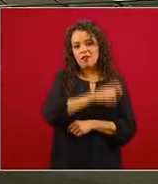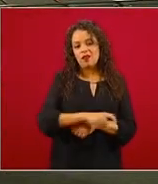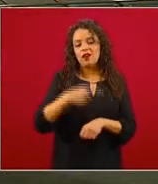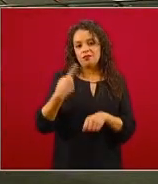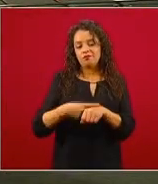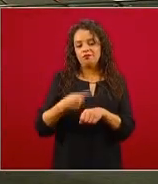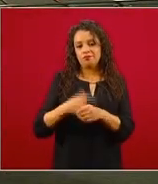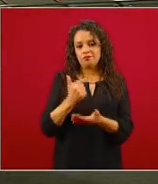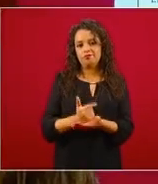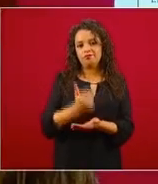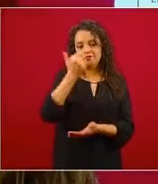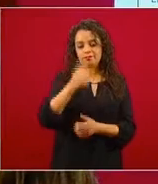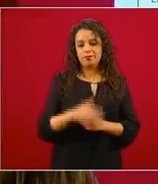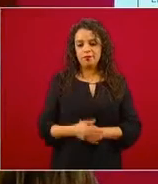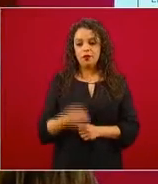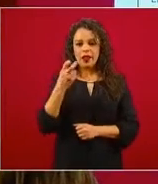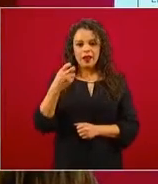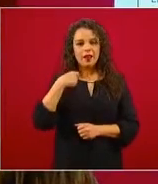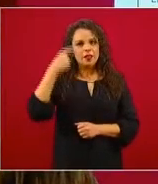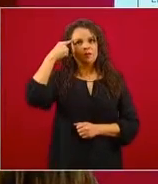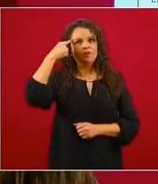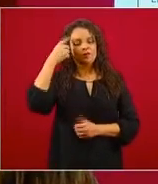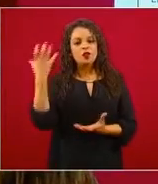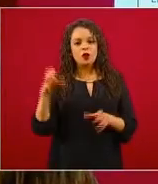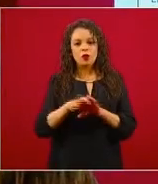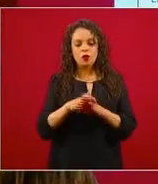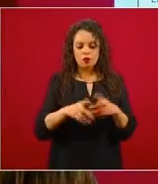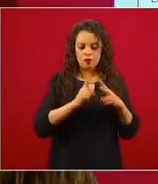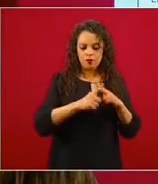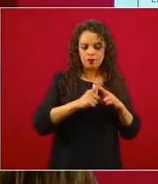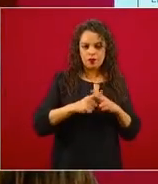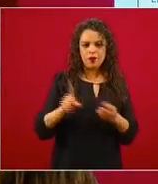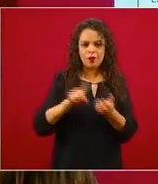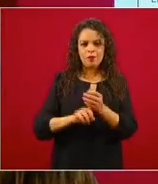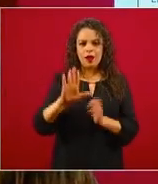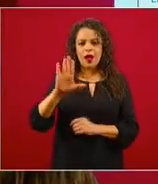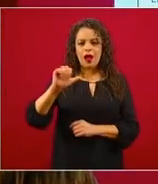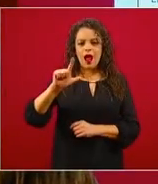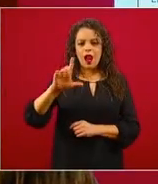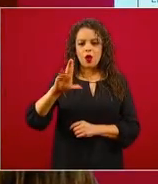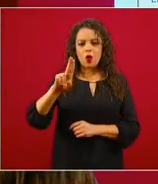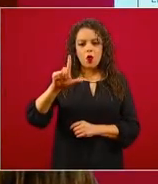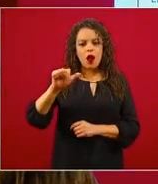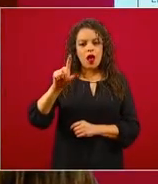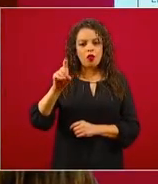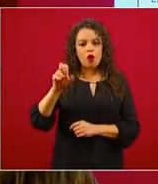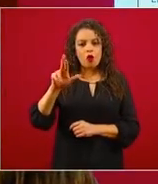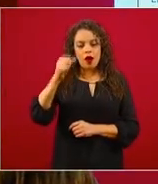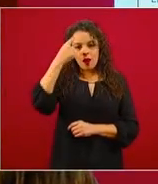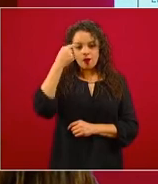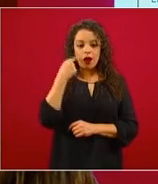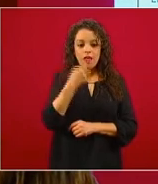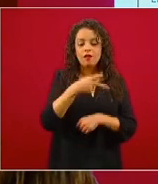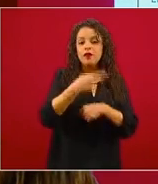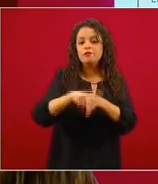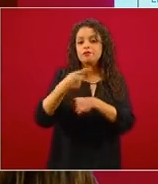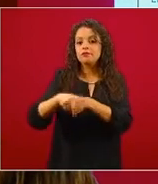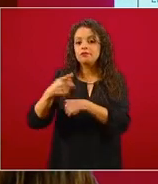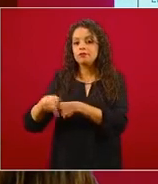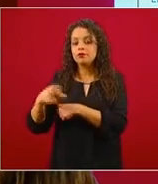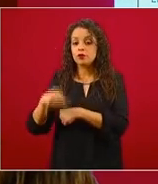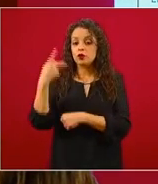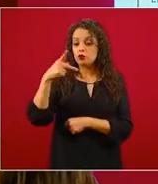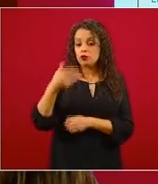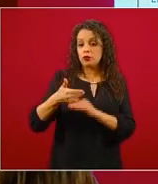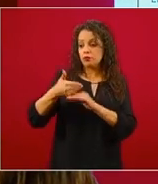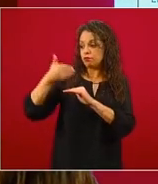we did is we developed a risk calculator, and this enabled us and people within Mexico to know